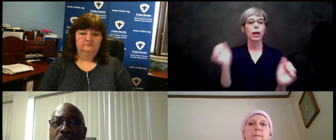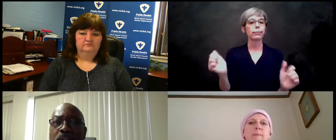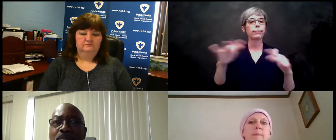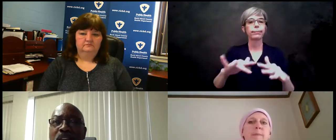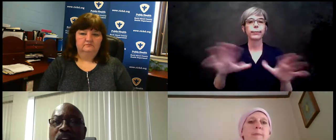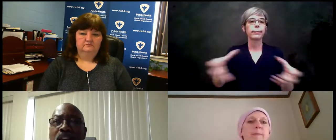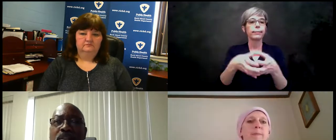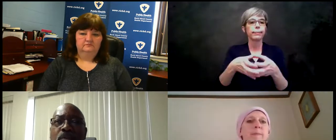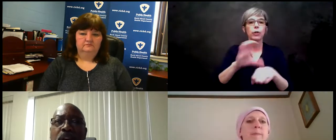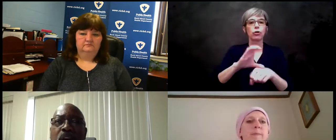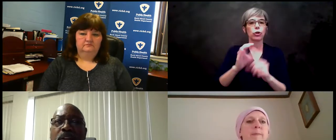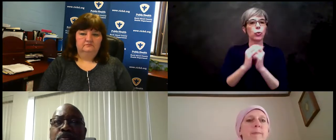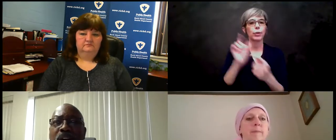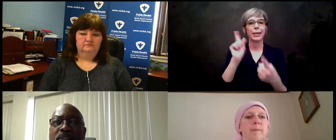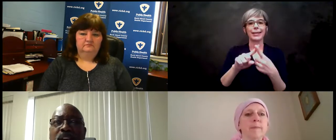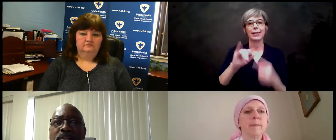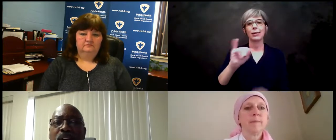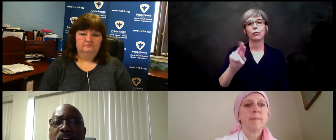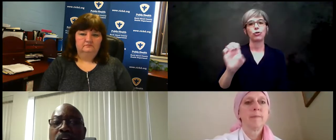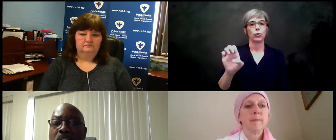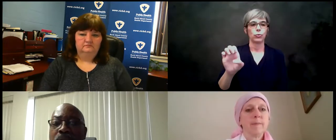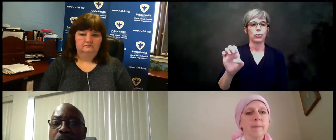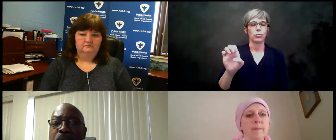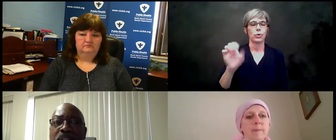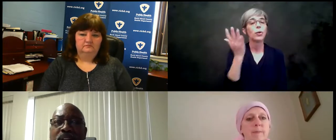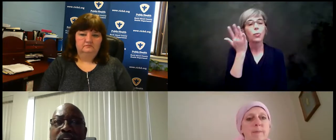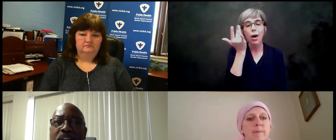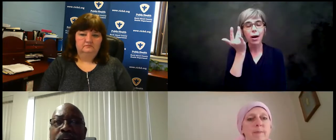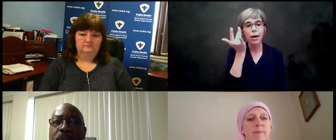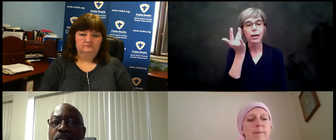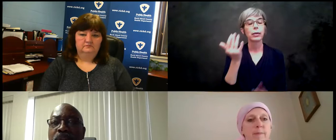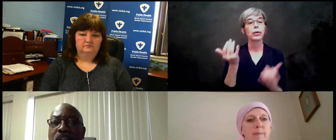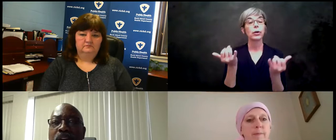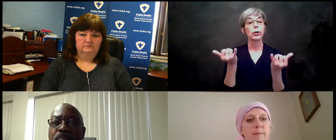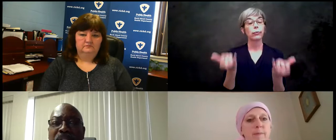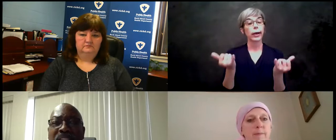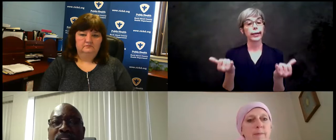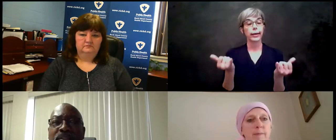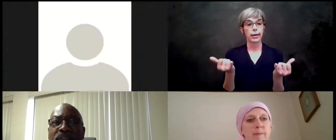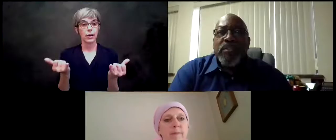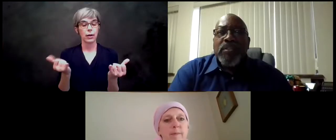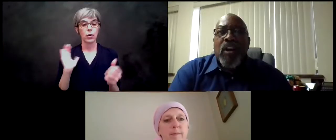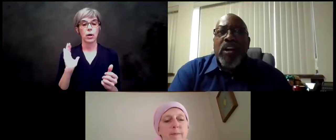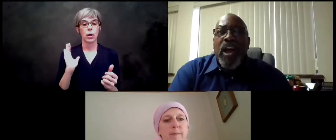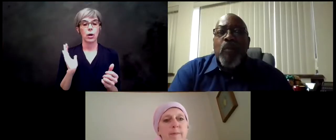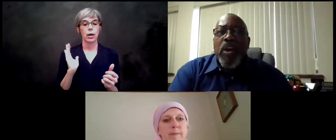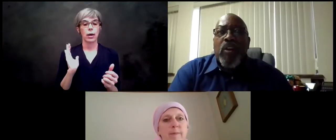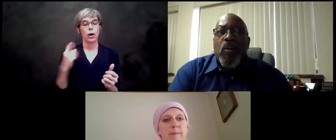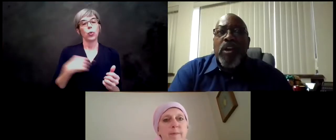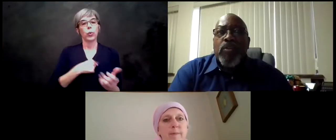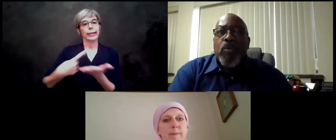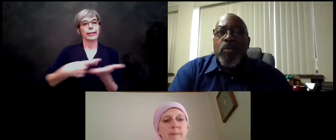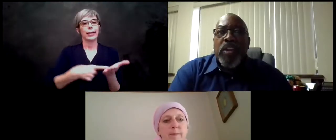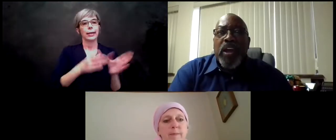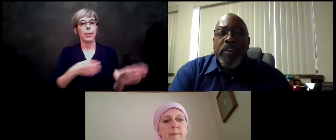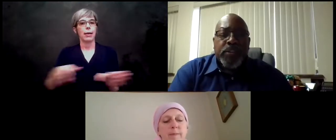The reason being is we are in the process of putting together plans on how we are